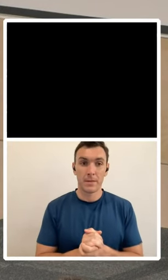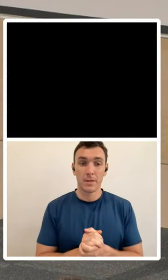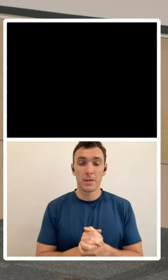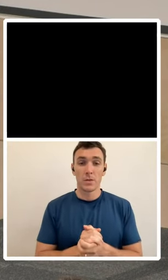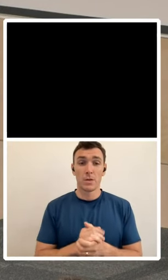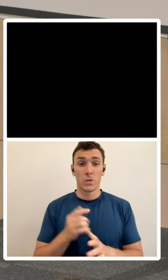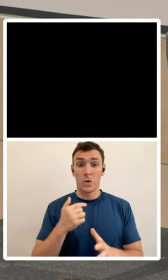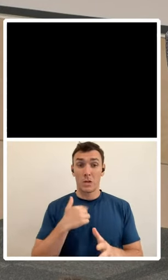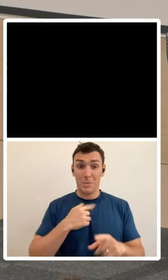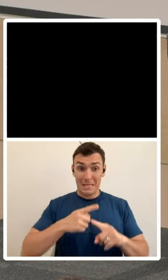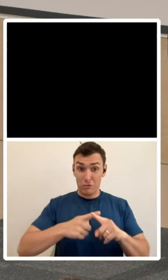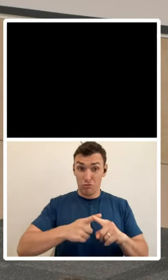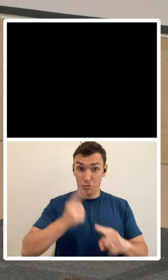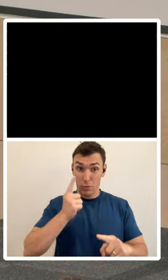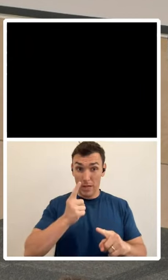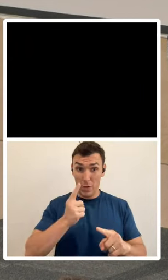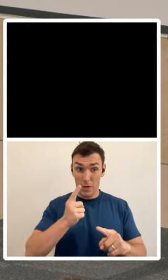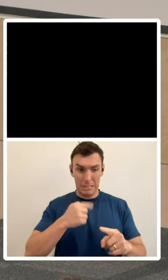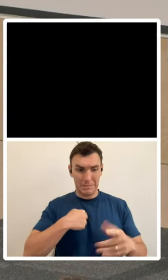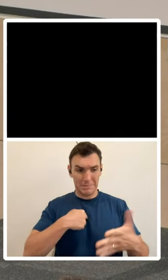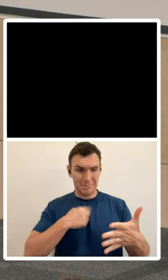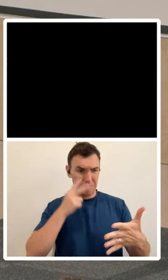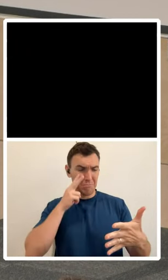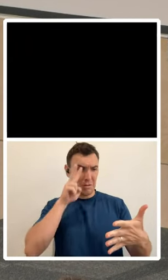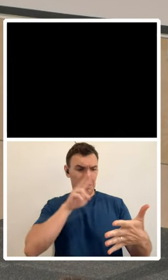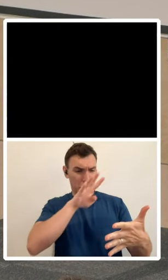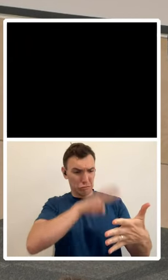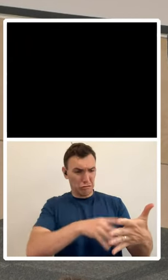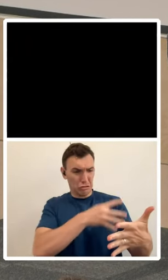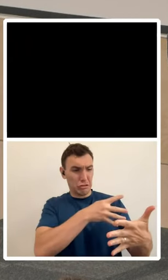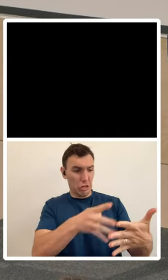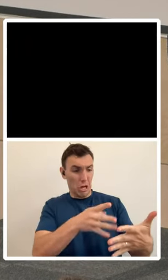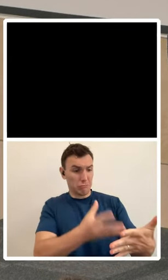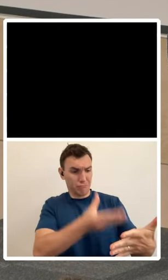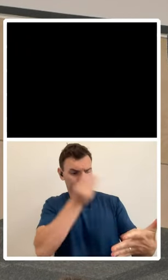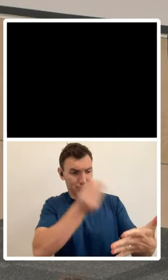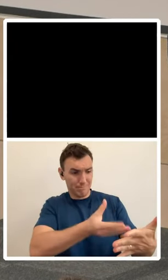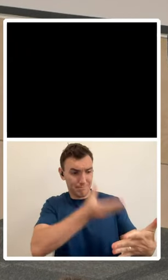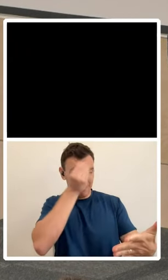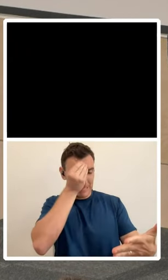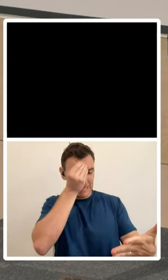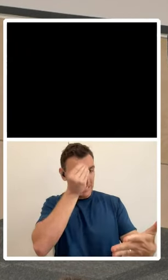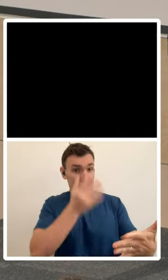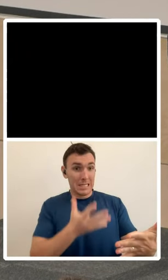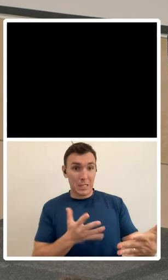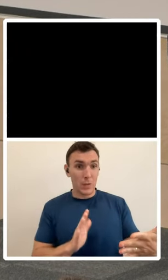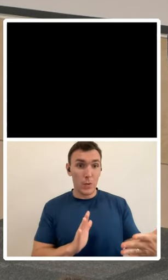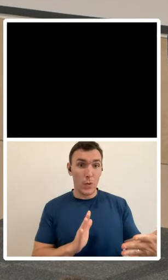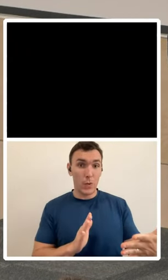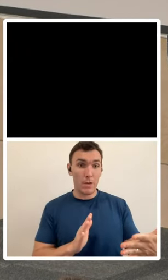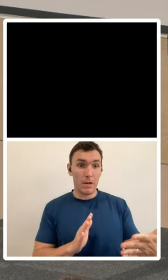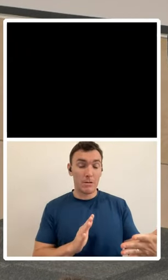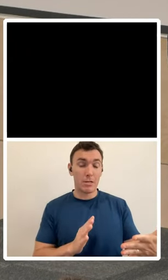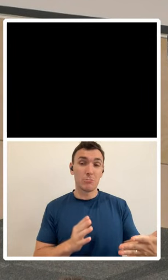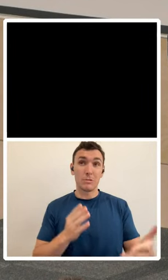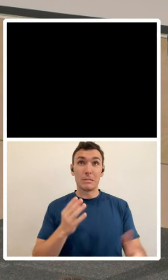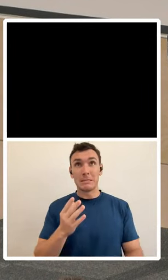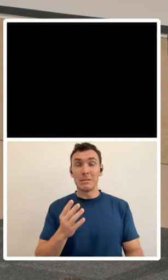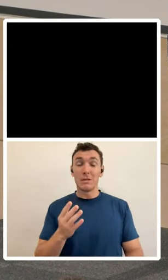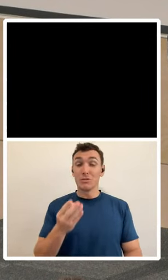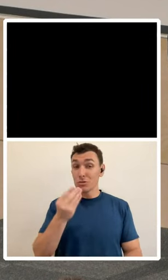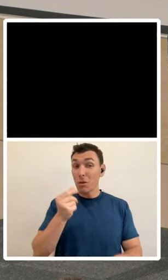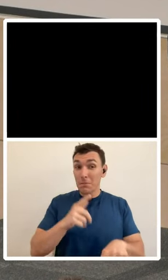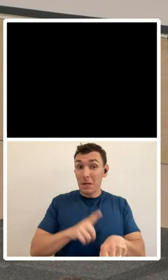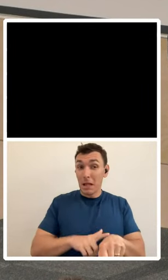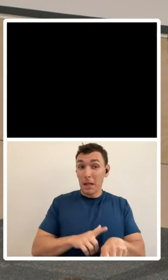while and you start thinking. I even do this now when I meet new people. I try and ask them, you try and find out what's going on where you're from economically, what's it like, what are the problems, this and that kind of